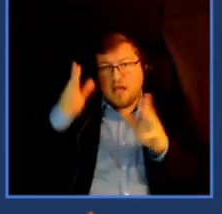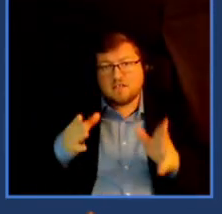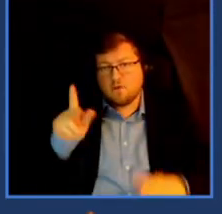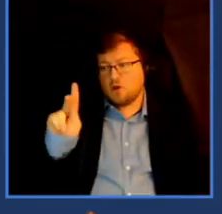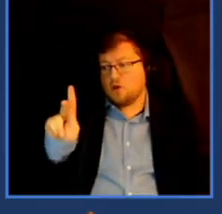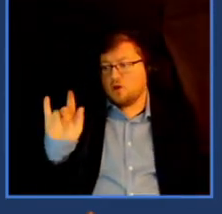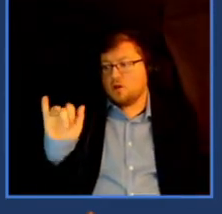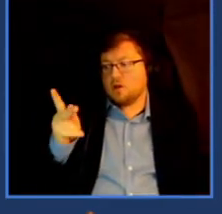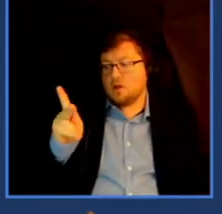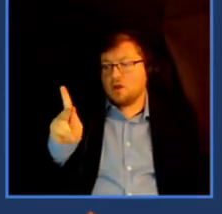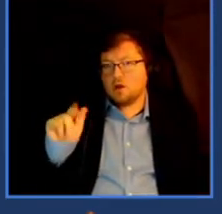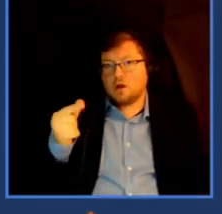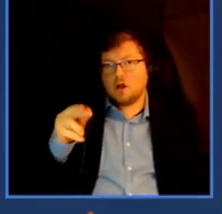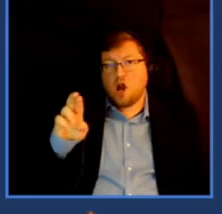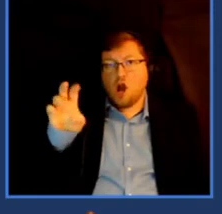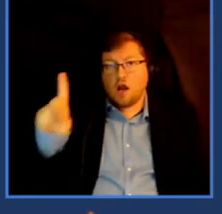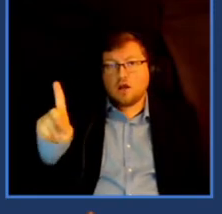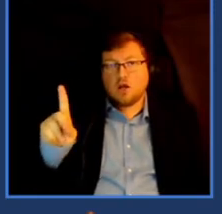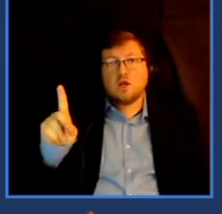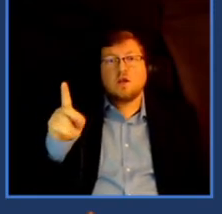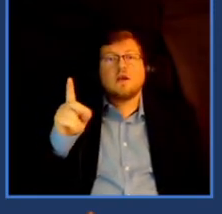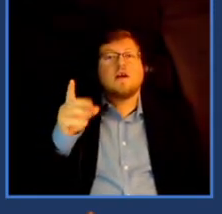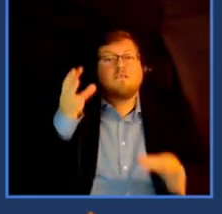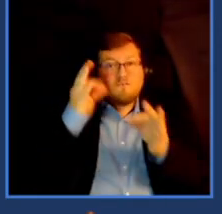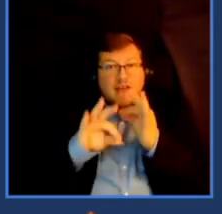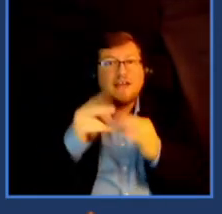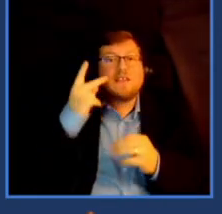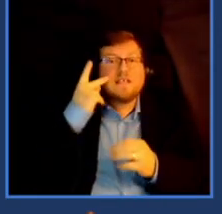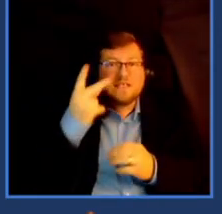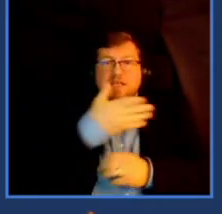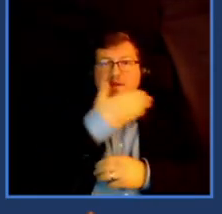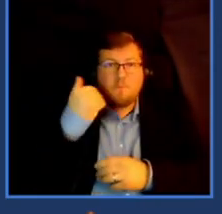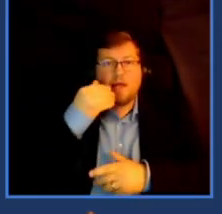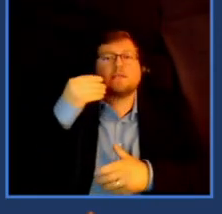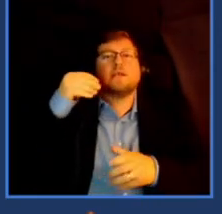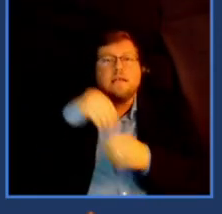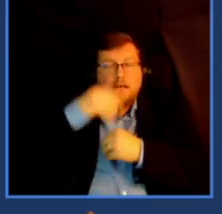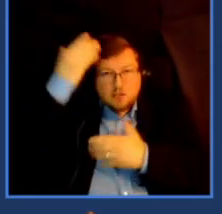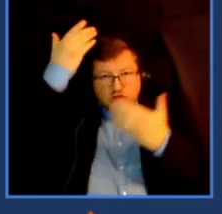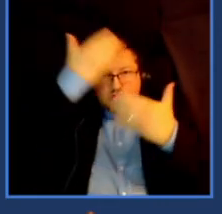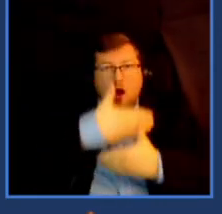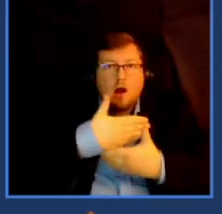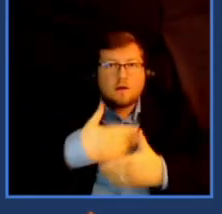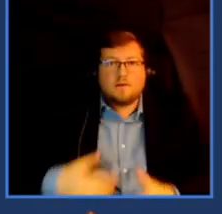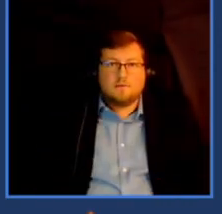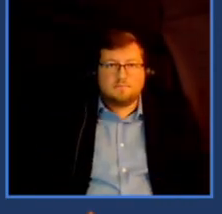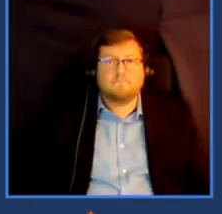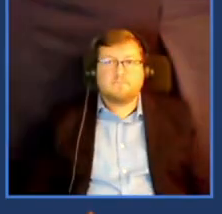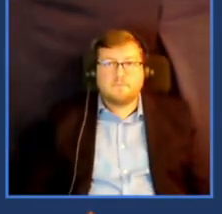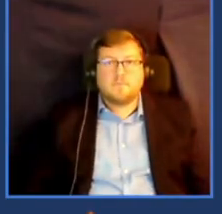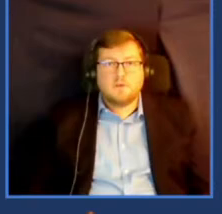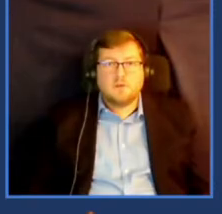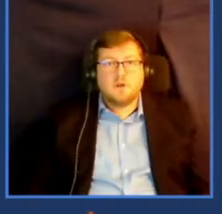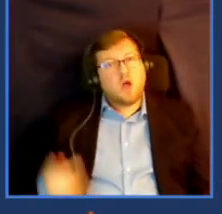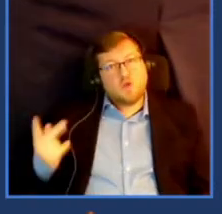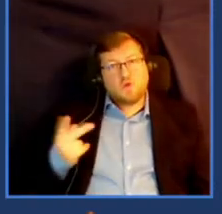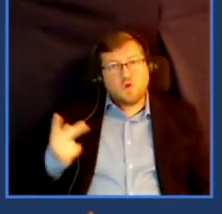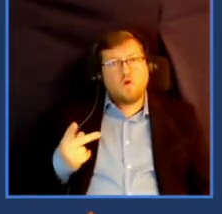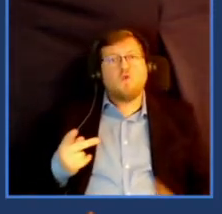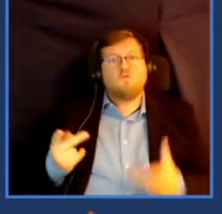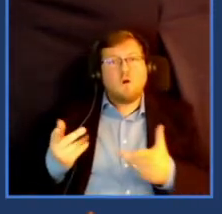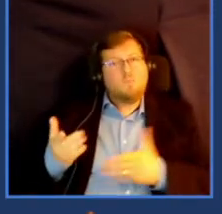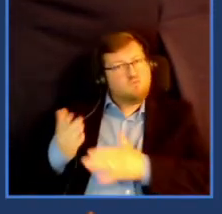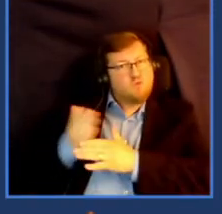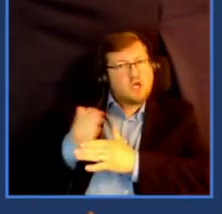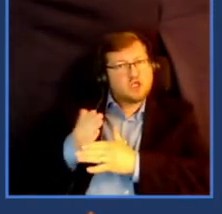"Faith sees best in the dark." I know they share with me that deep faith in the American people